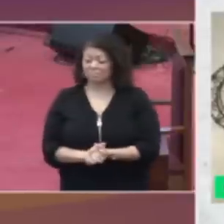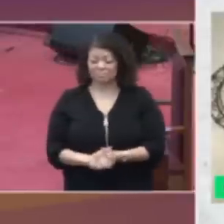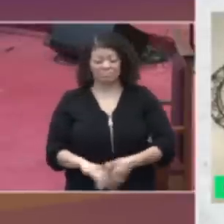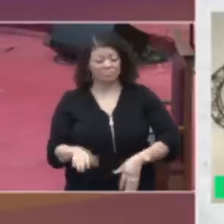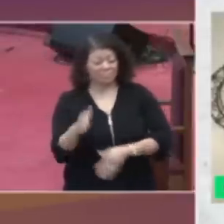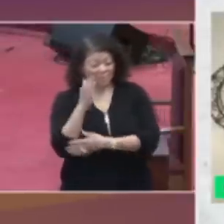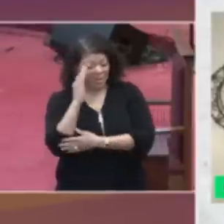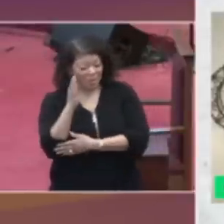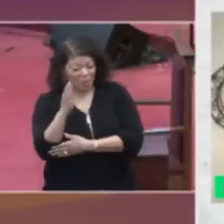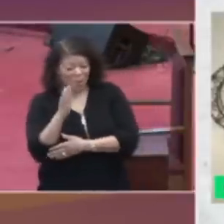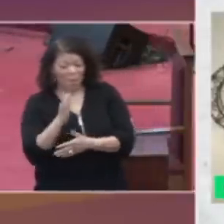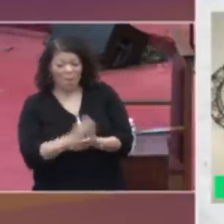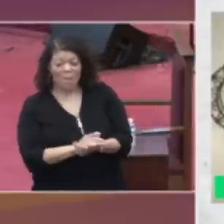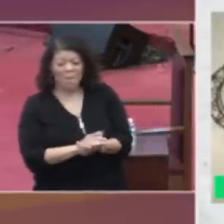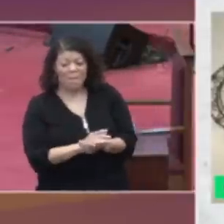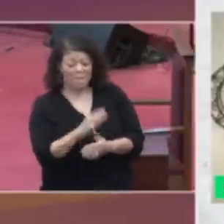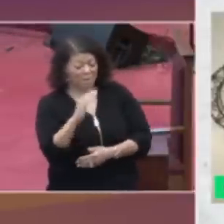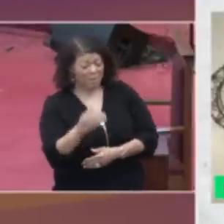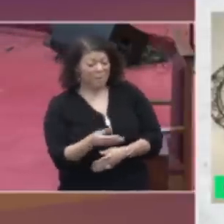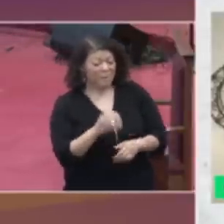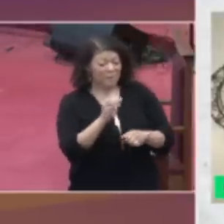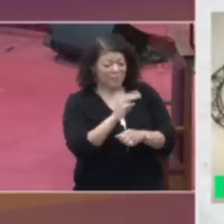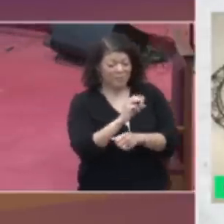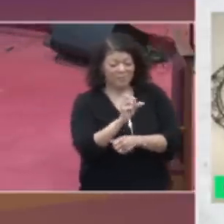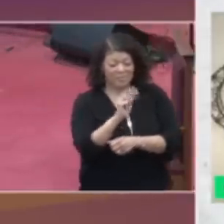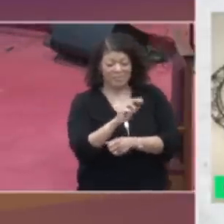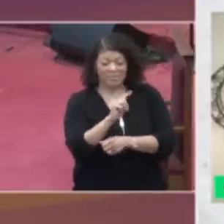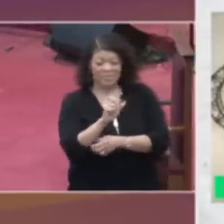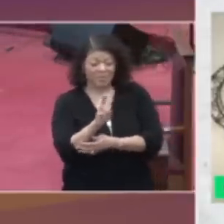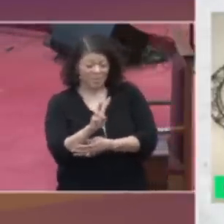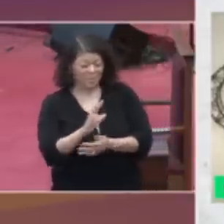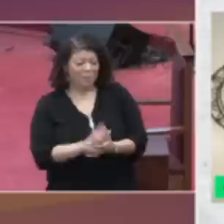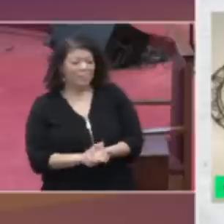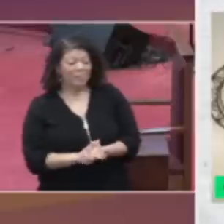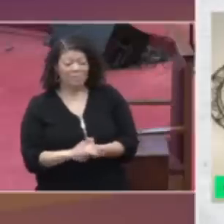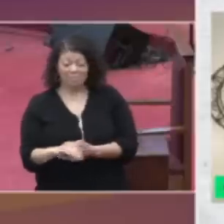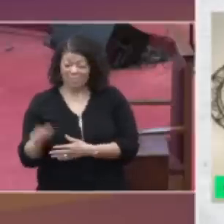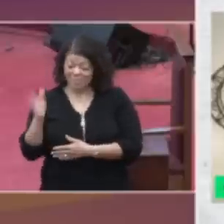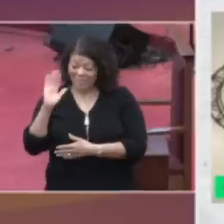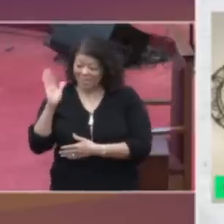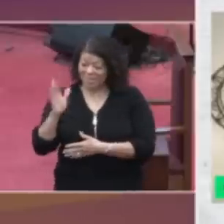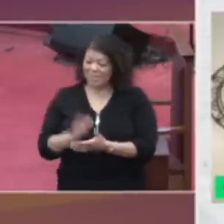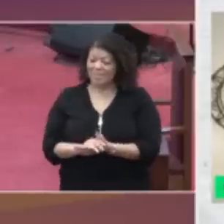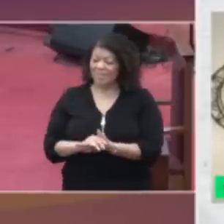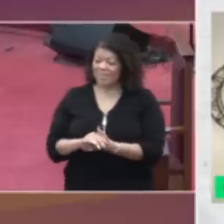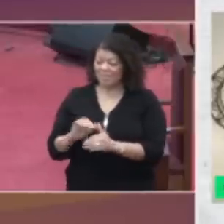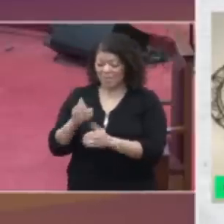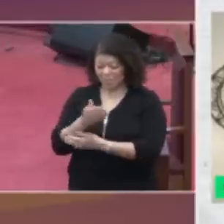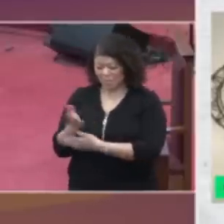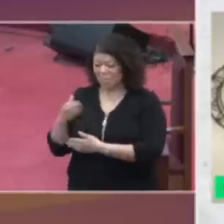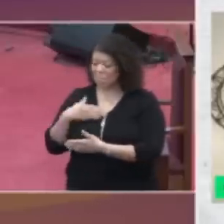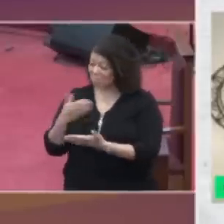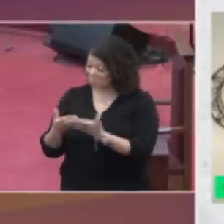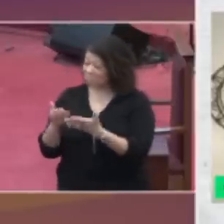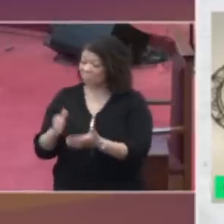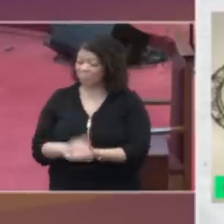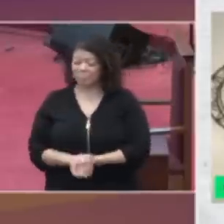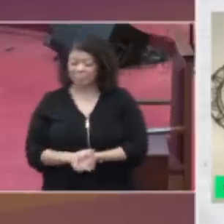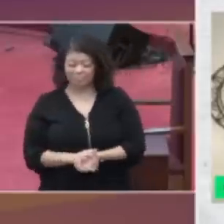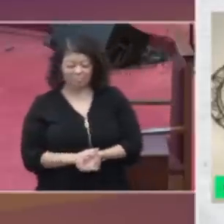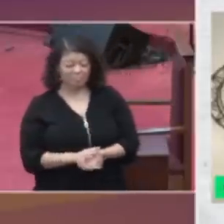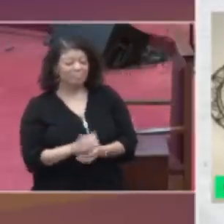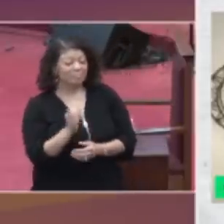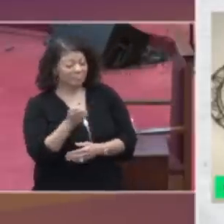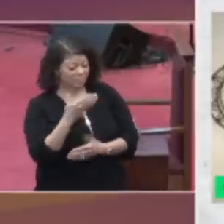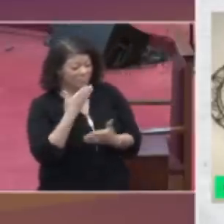Worship at Mount Ararat Baptist Church. Welcome to Mount TV. Hey, Orlana, how are you, doll? You doing good? I'm doing great. Thank you so much for